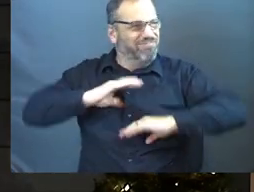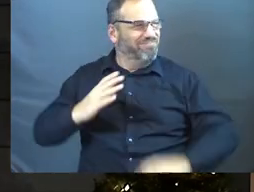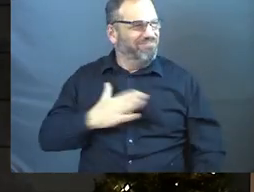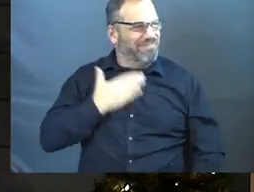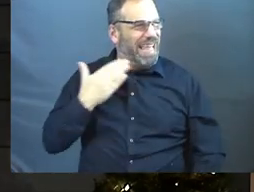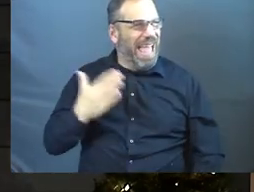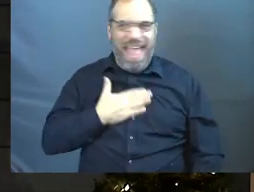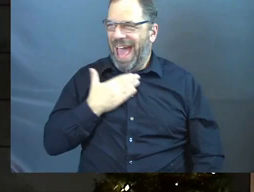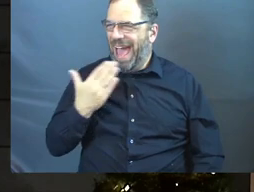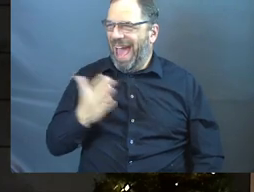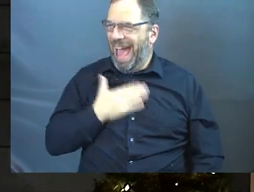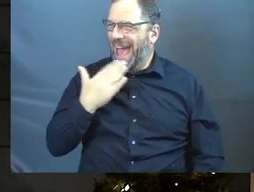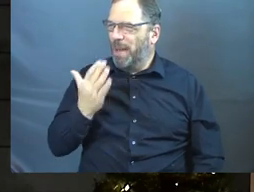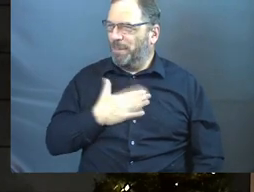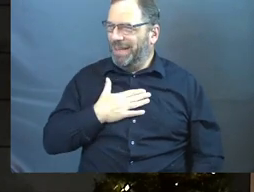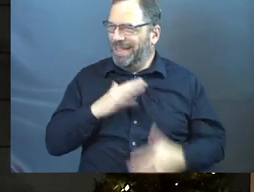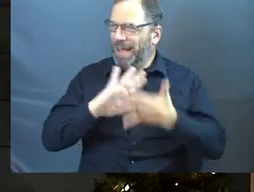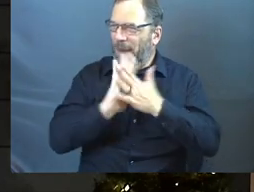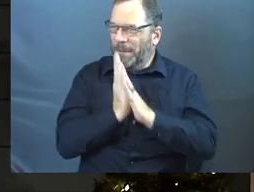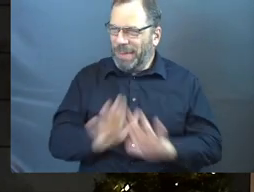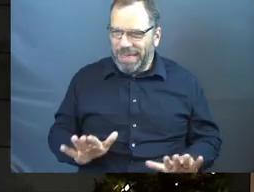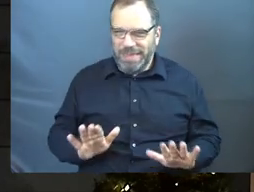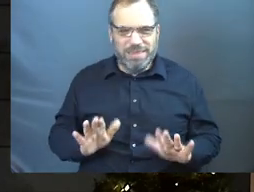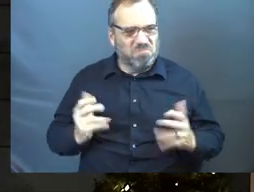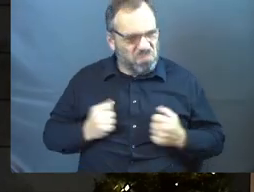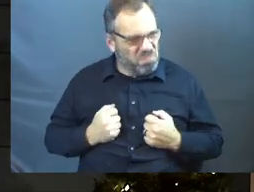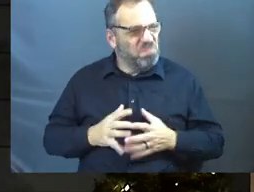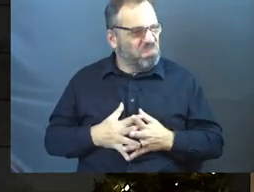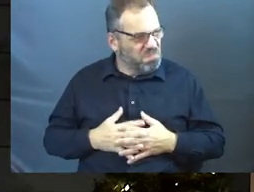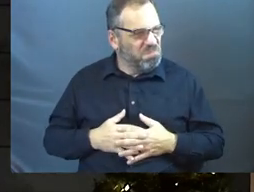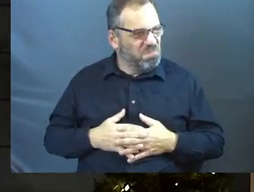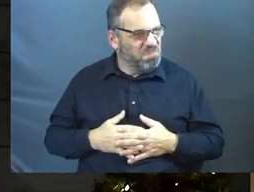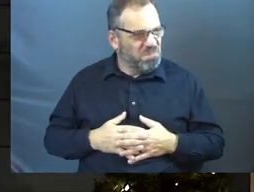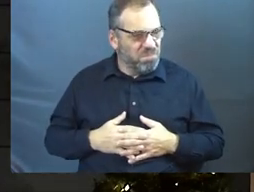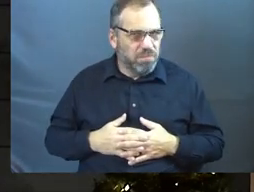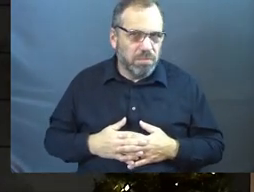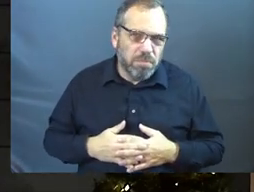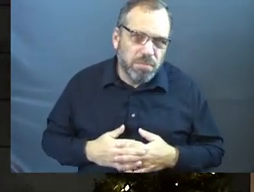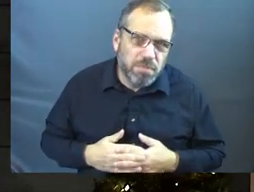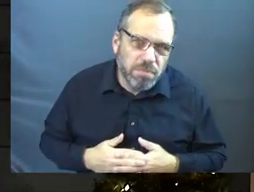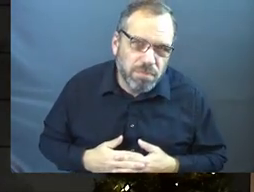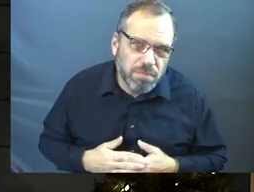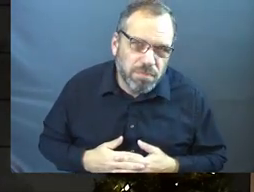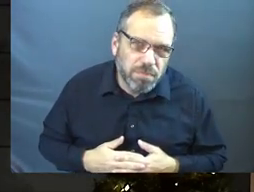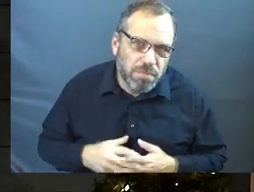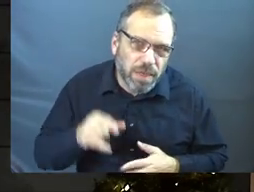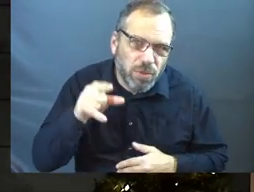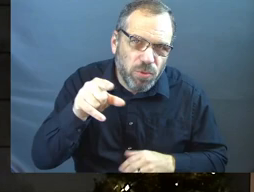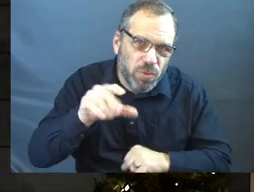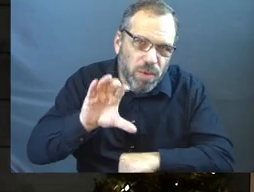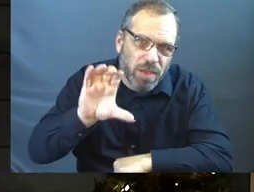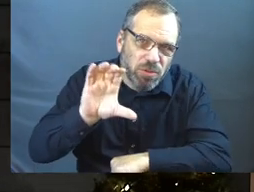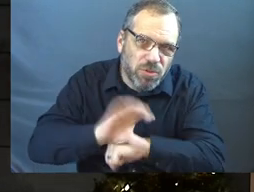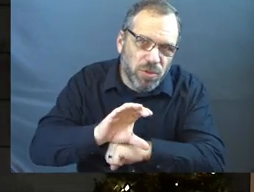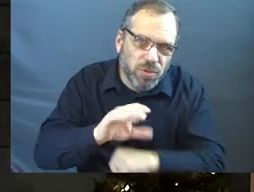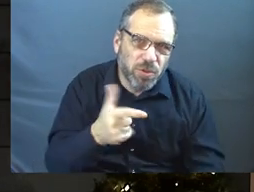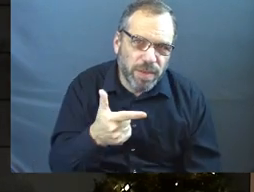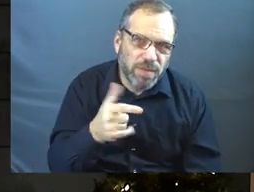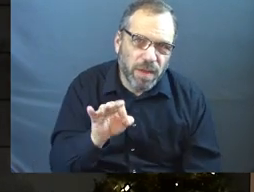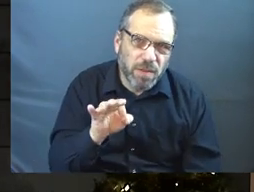cheerful. I feel that joy, that peace, all those things. But can we, as a church today, be